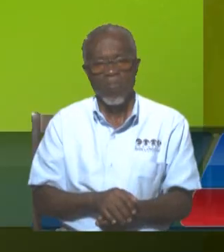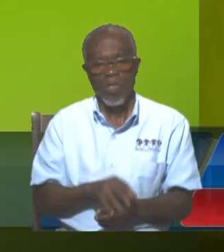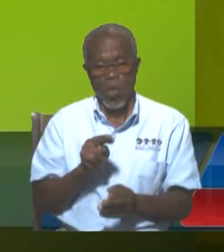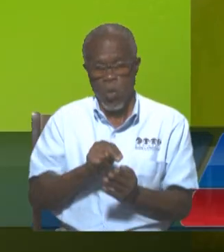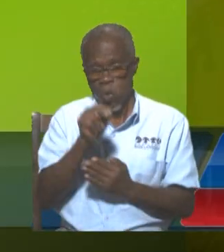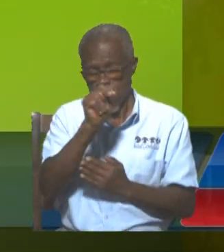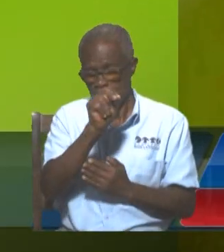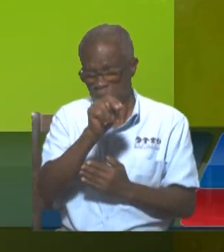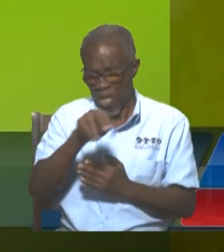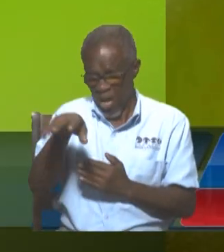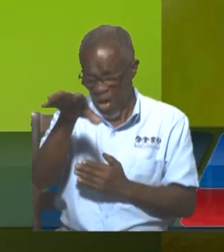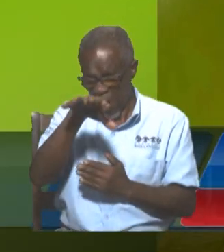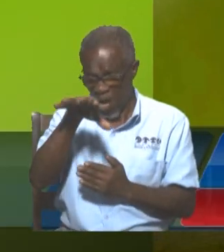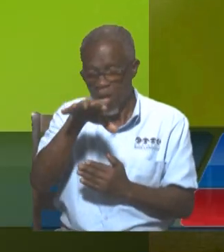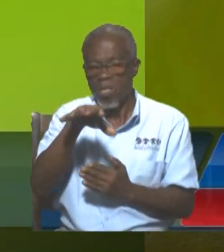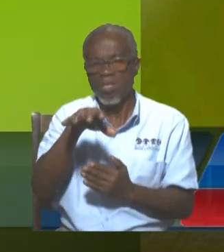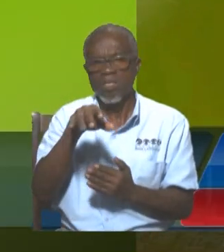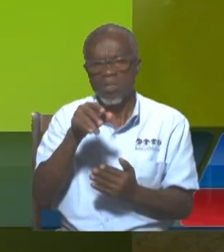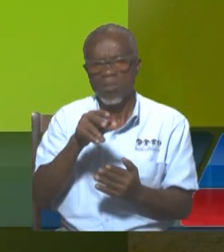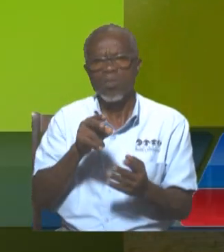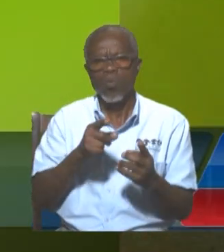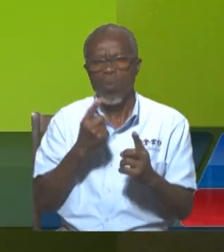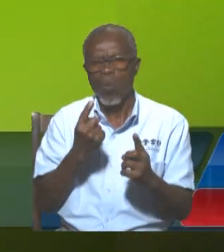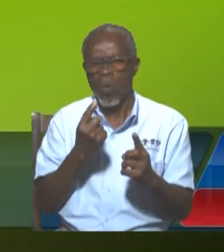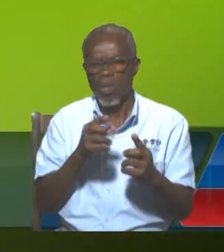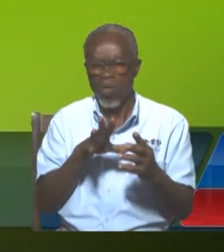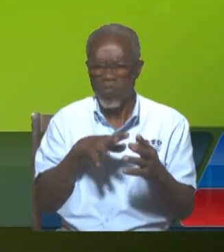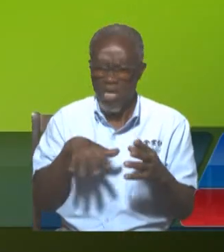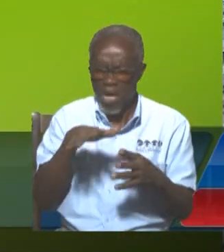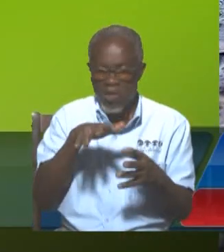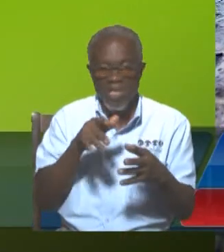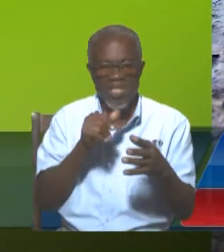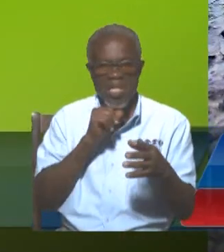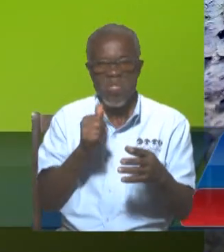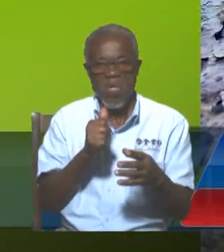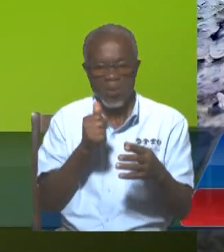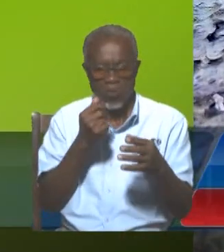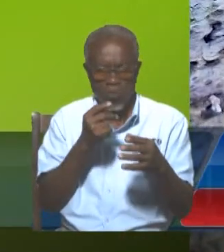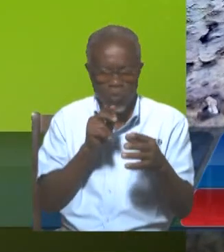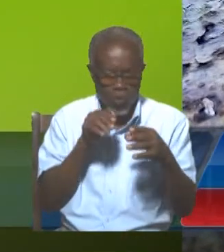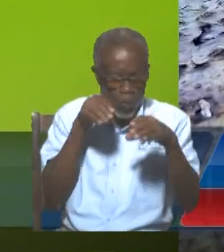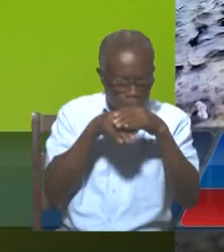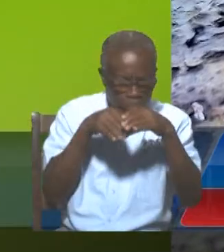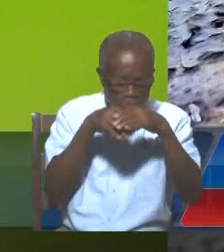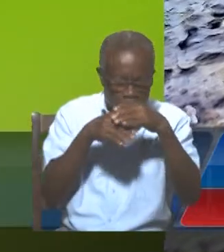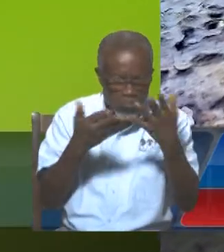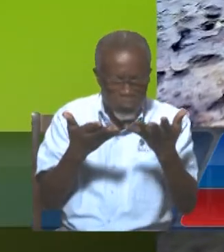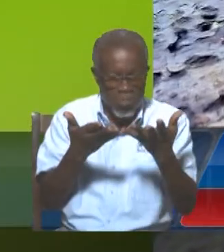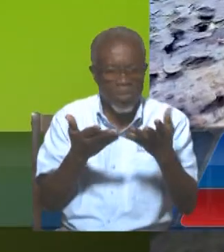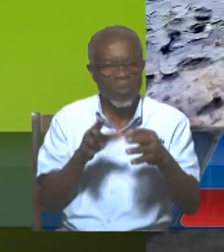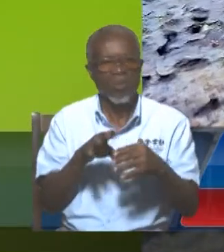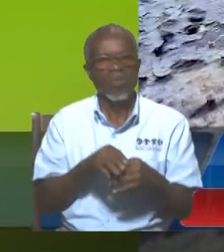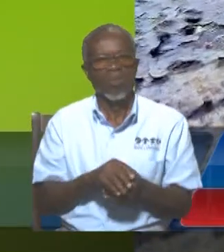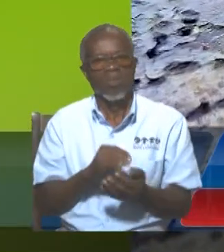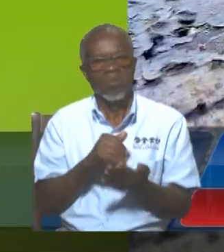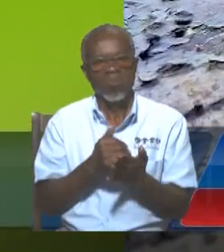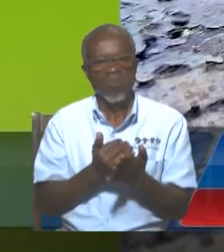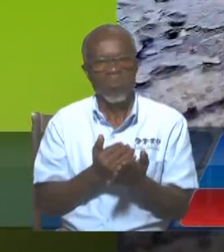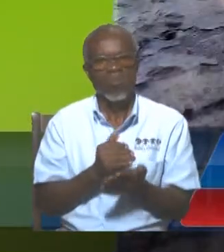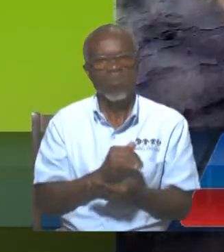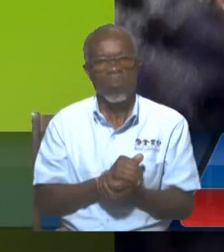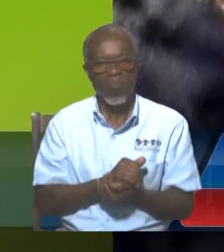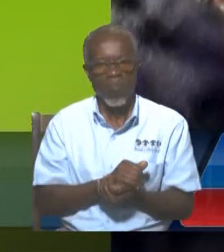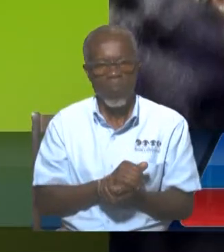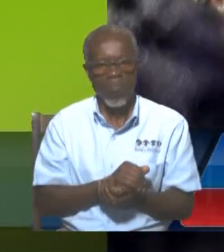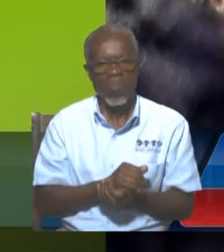one of the unexplored biodiversity areas. This exercise was essential as described by scientific coordinator of the Trinidad and